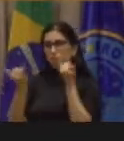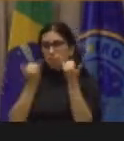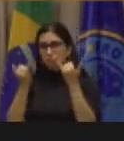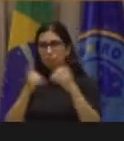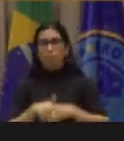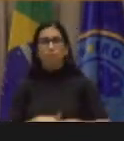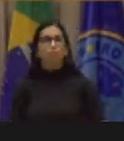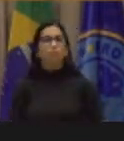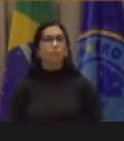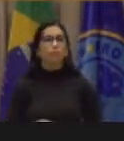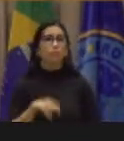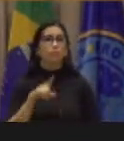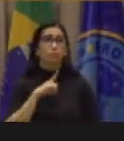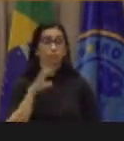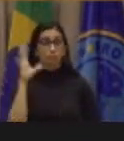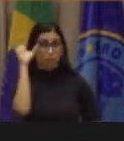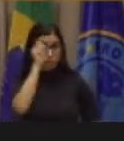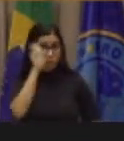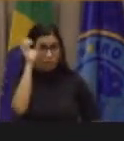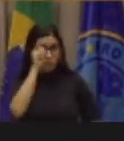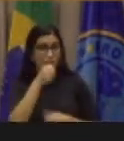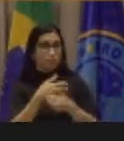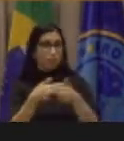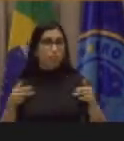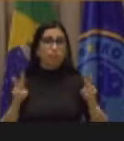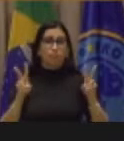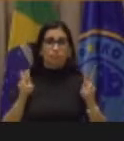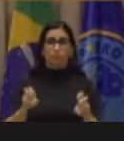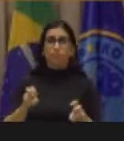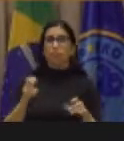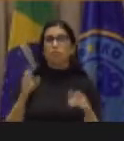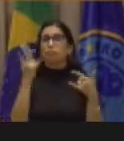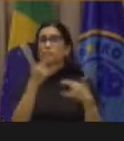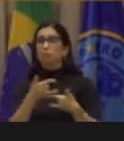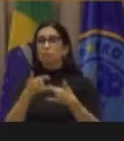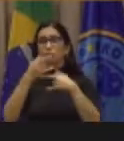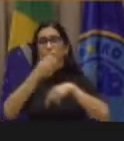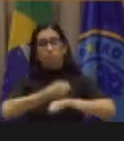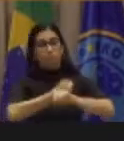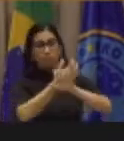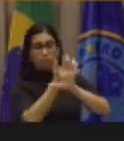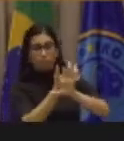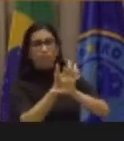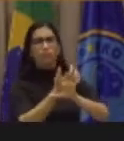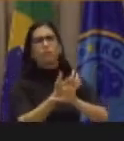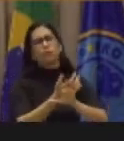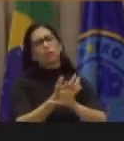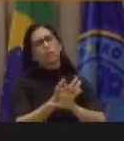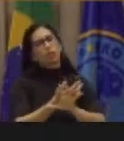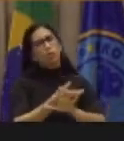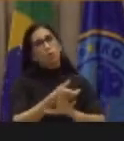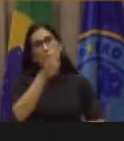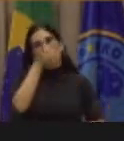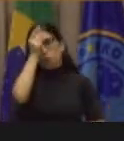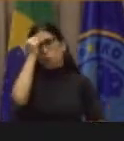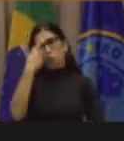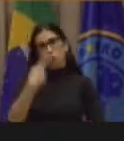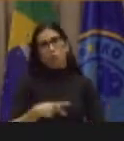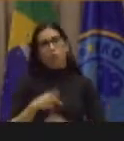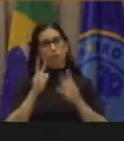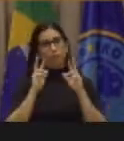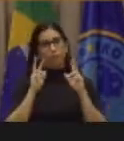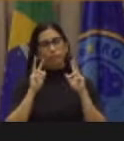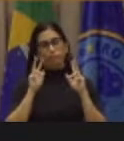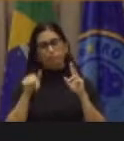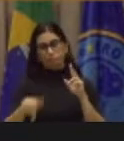data, and we've had many learnings. The telemedicine was a very